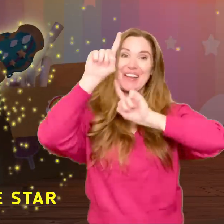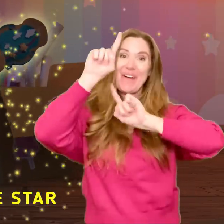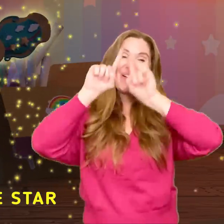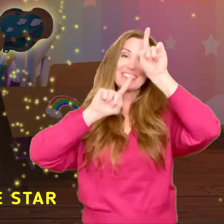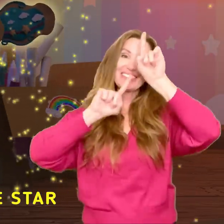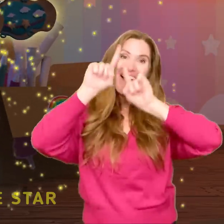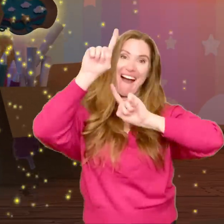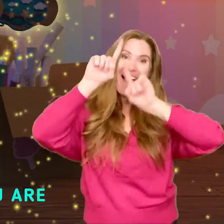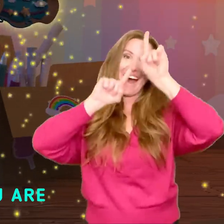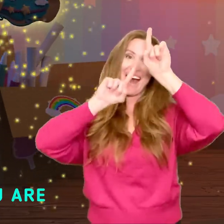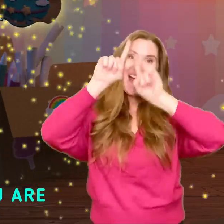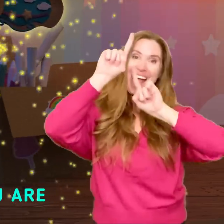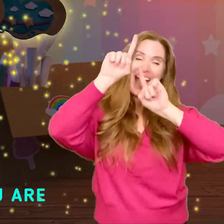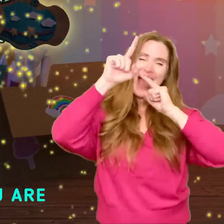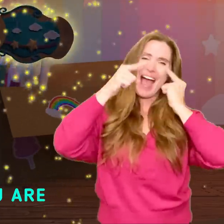Stars